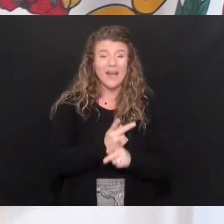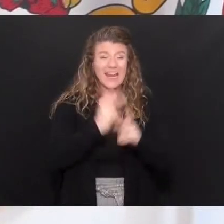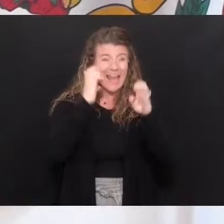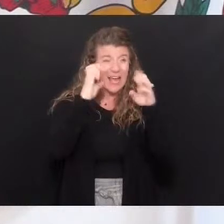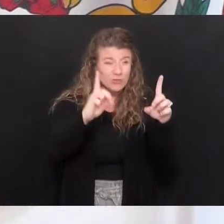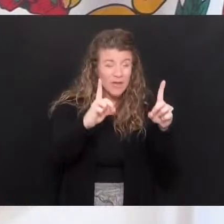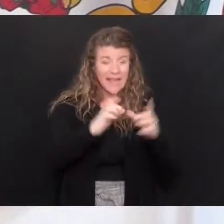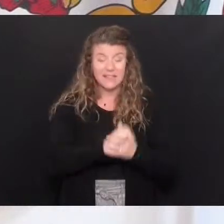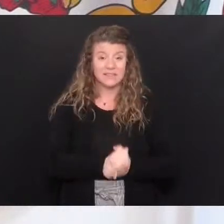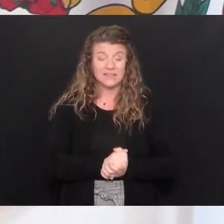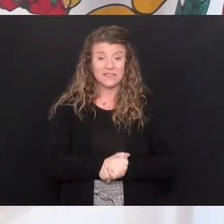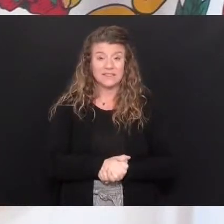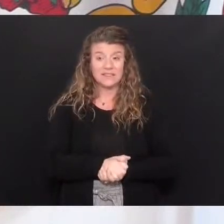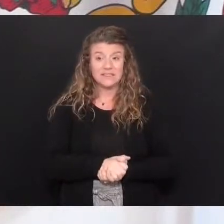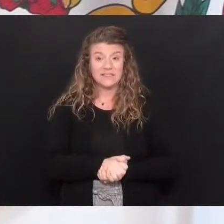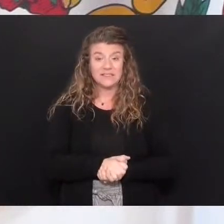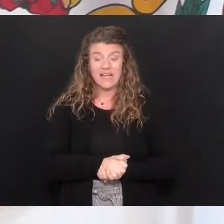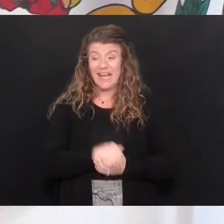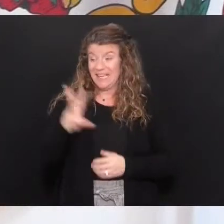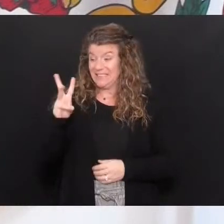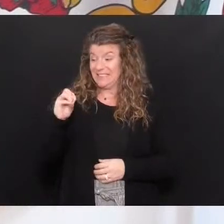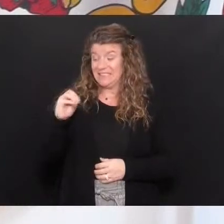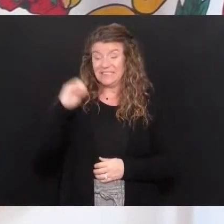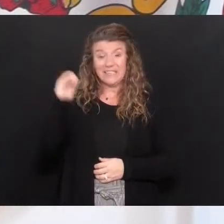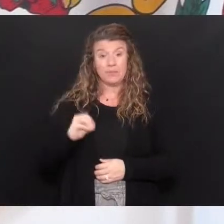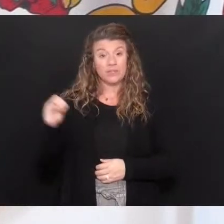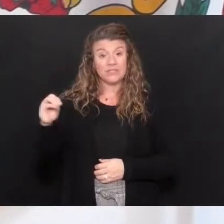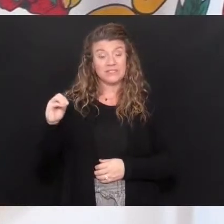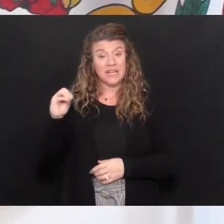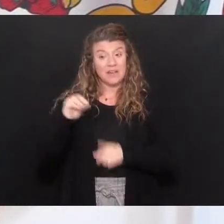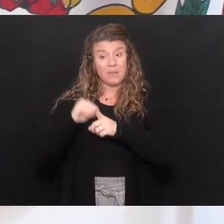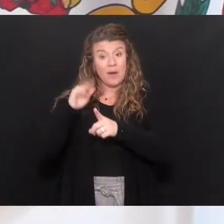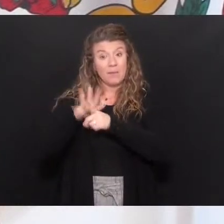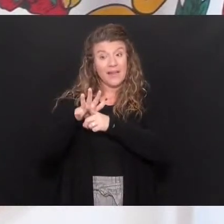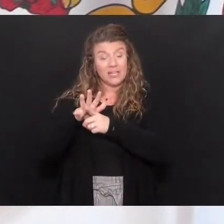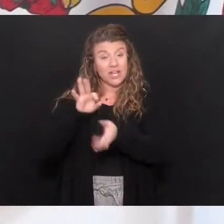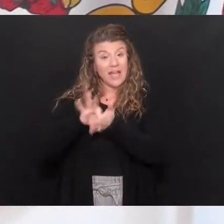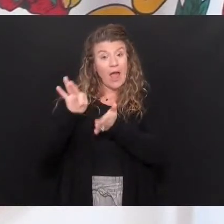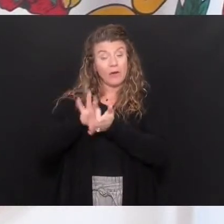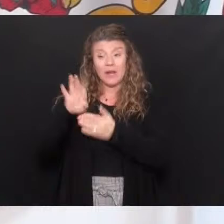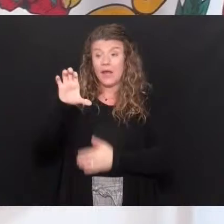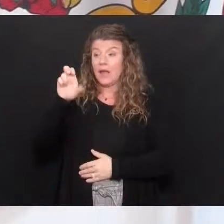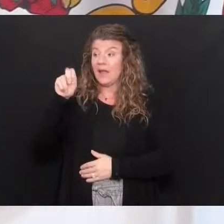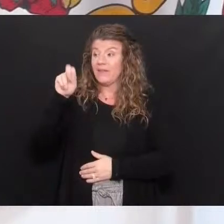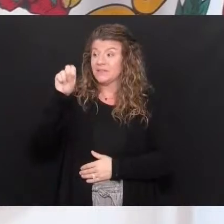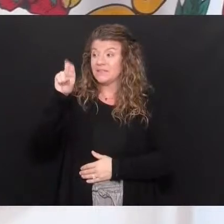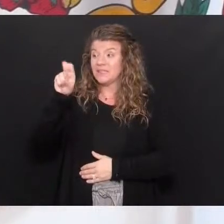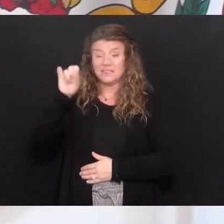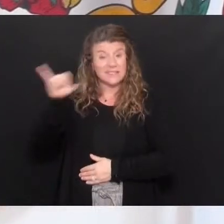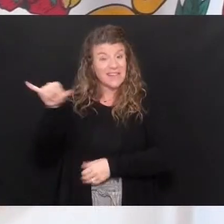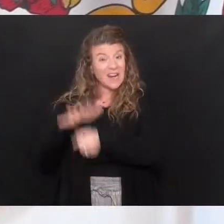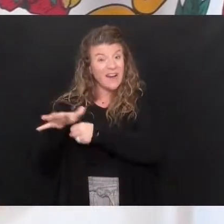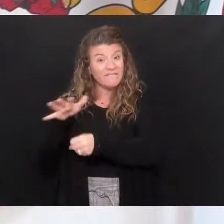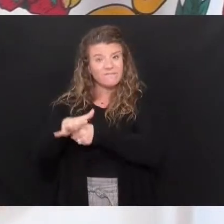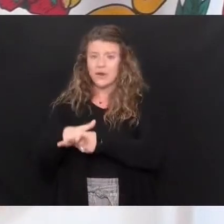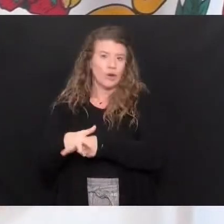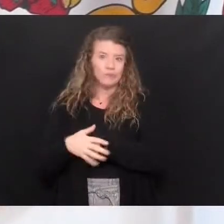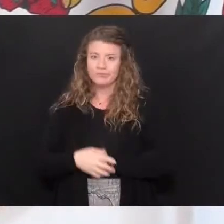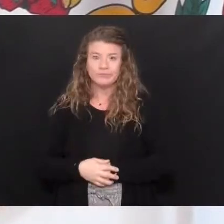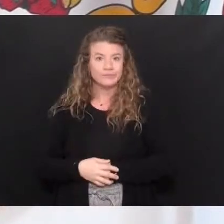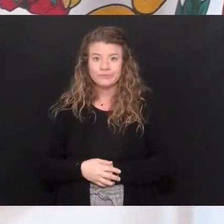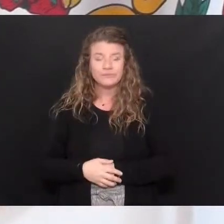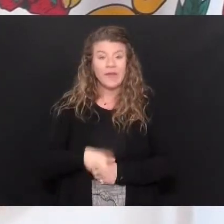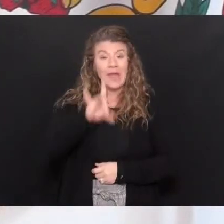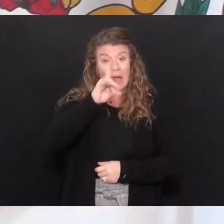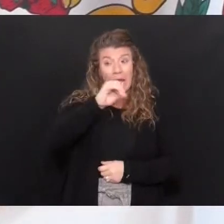couldn't stand 60% of our population being counted in the census. We couldn't stand, you know,